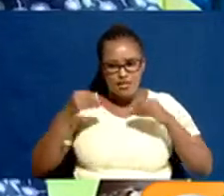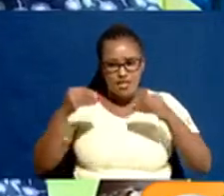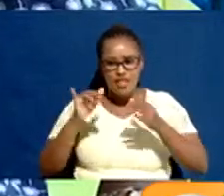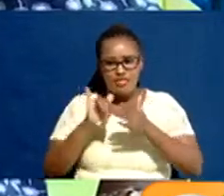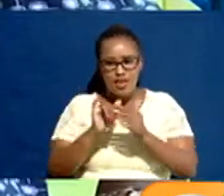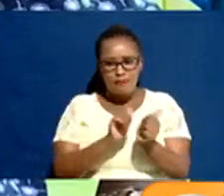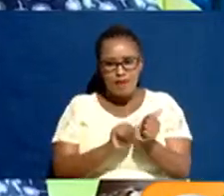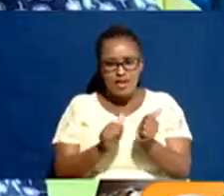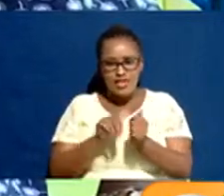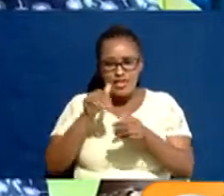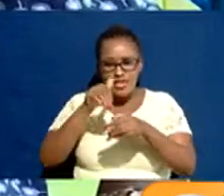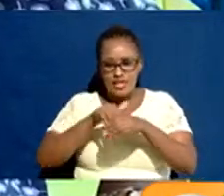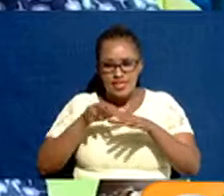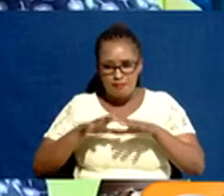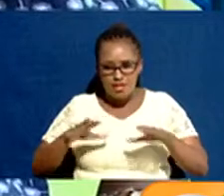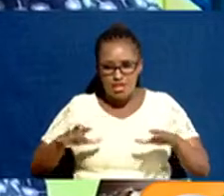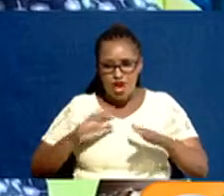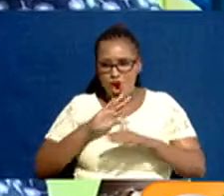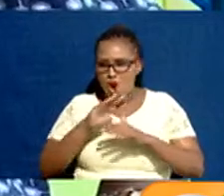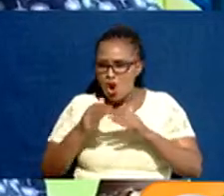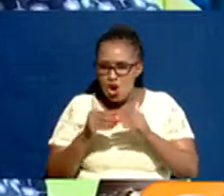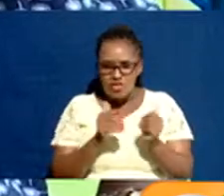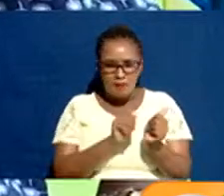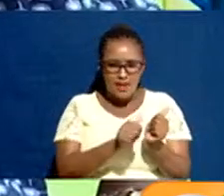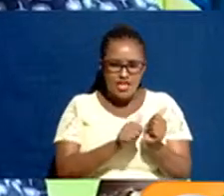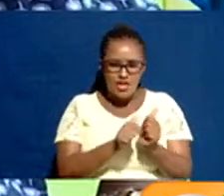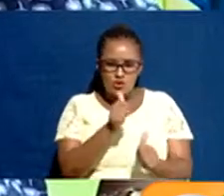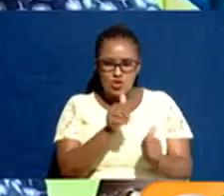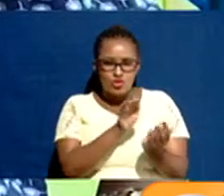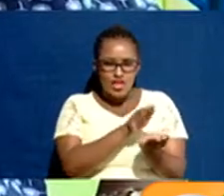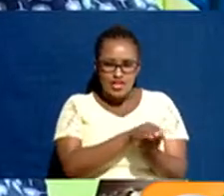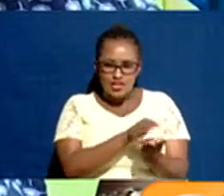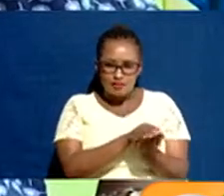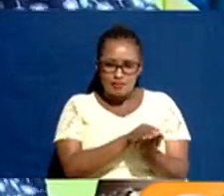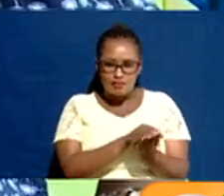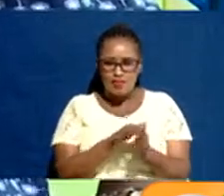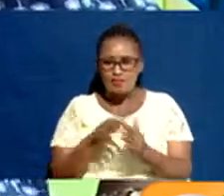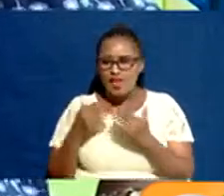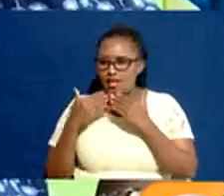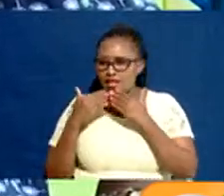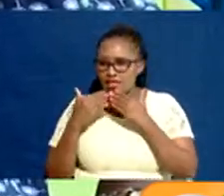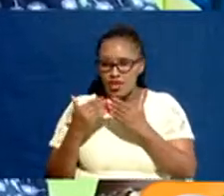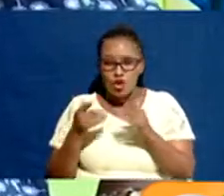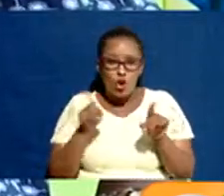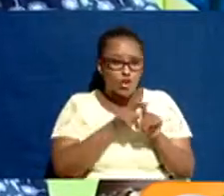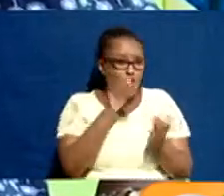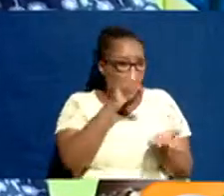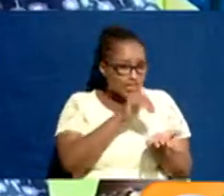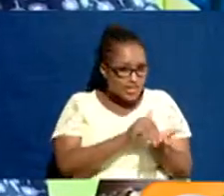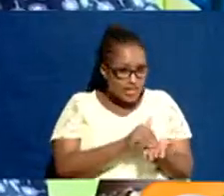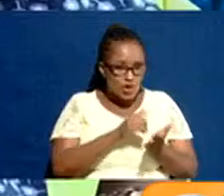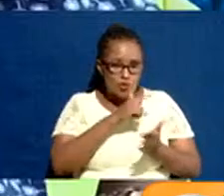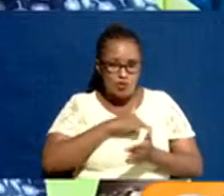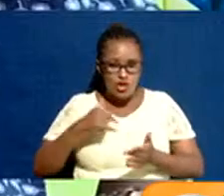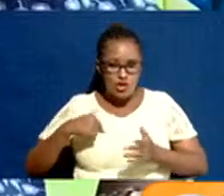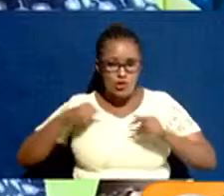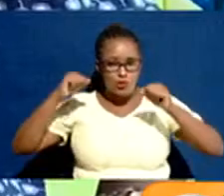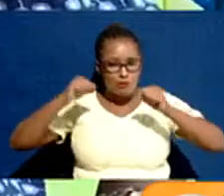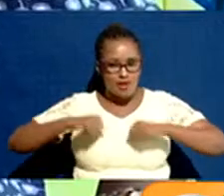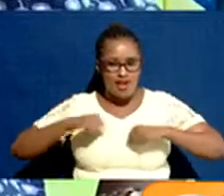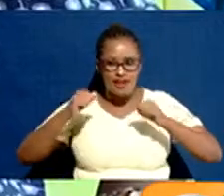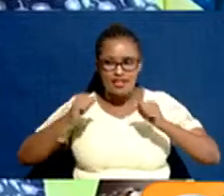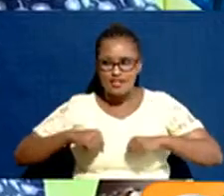market all the stocks of maize that they are holding. Okay, Mr. Deputy President, thank you. And again, we have also agreed. Okay.